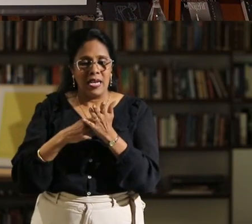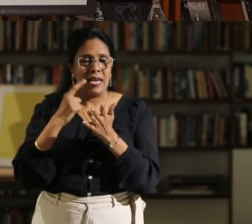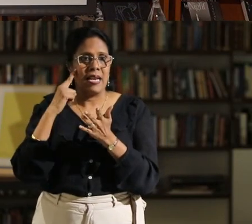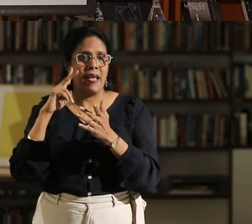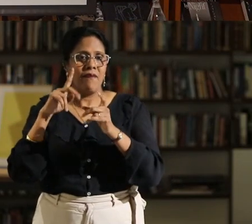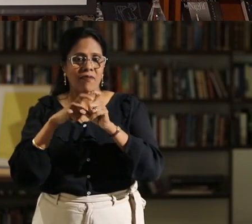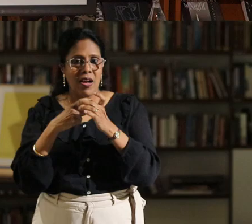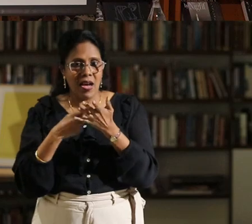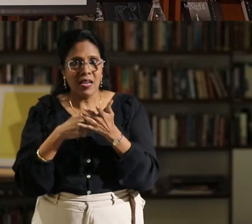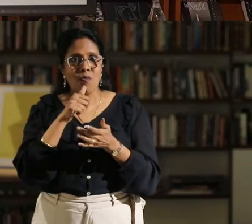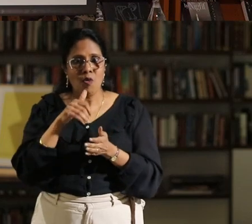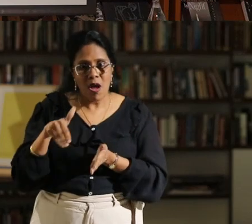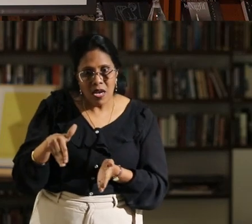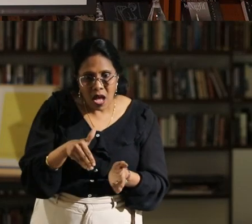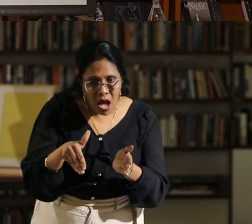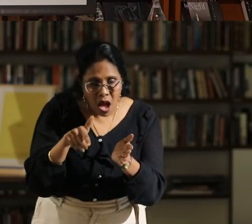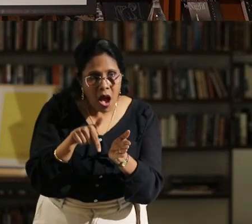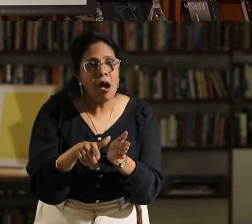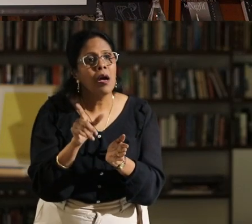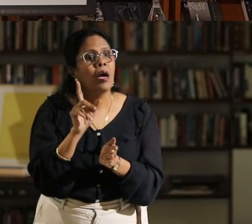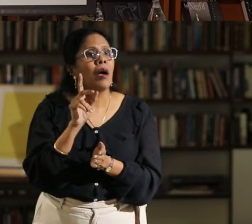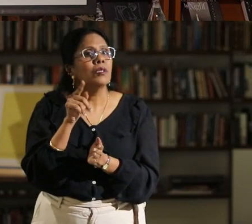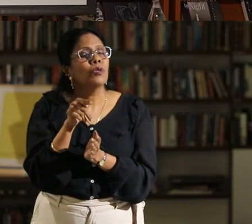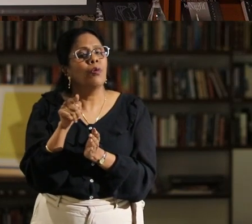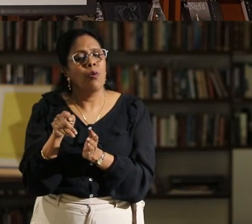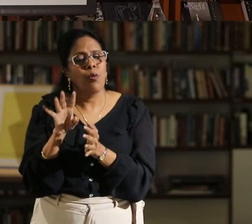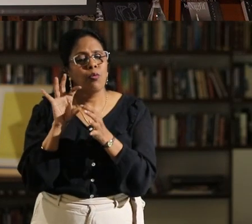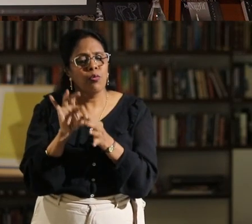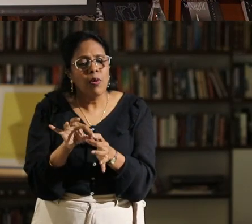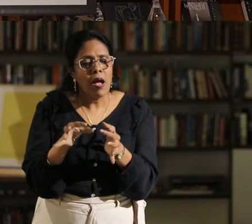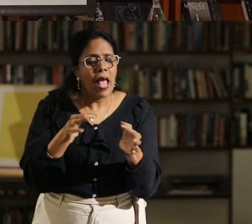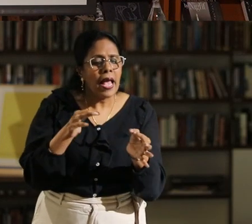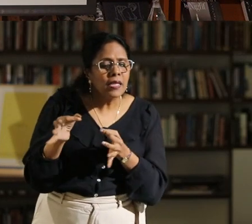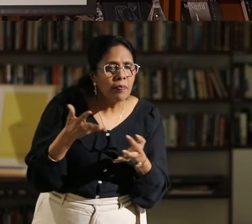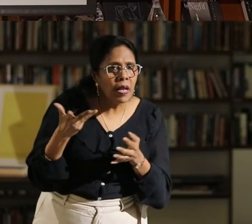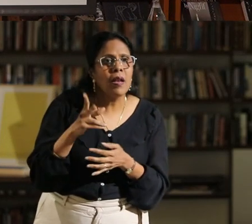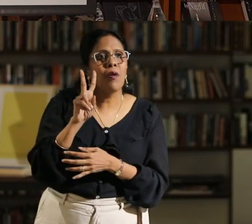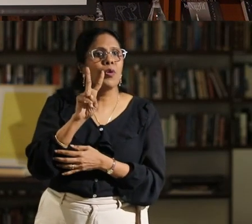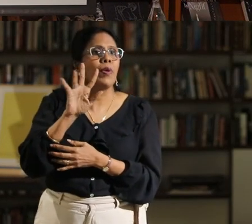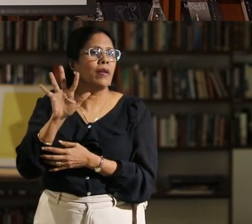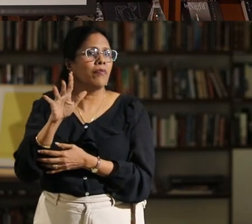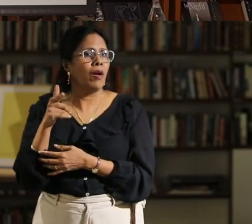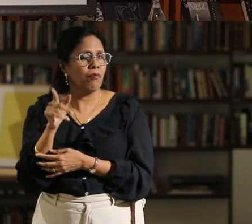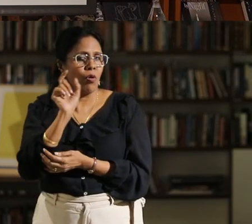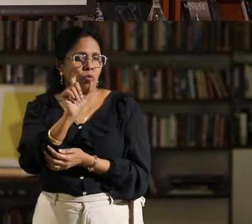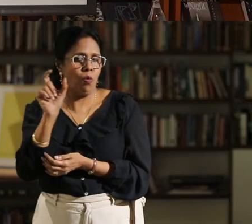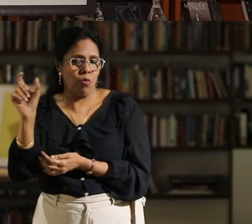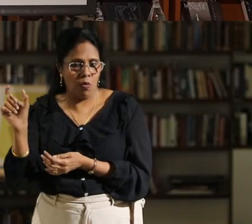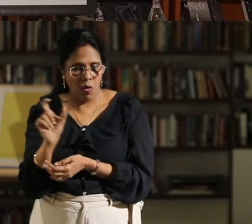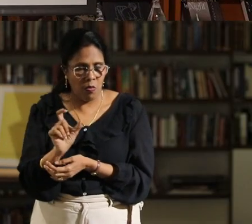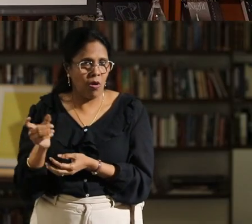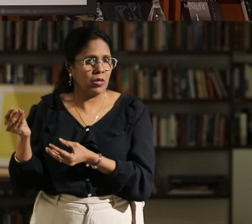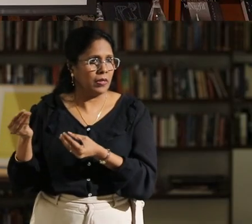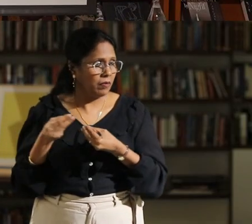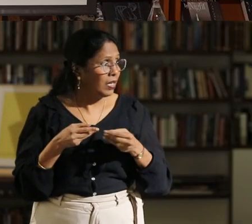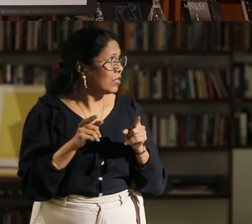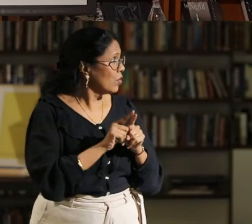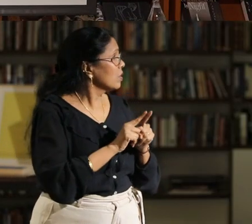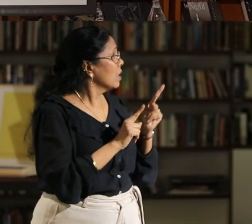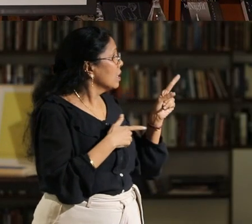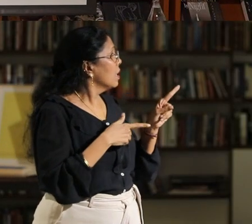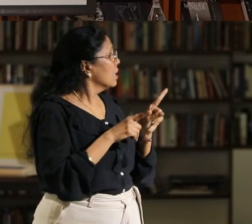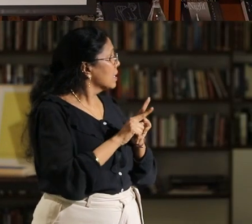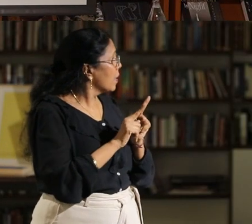It's not just a river for them, it's many things. And these are 25 of the most important ways. And there are 6 such books I've discovered from